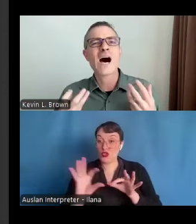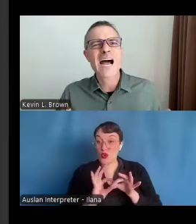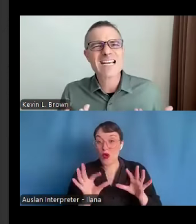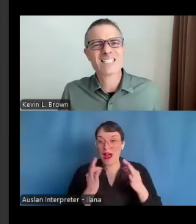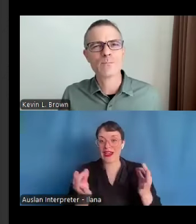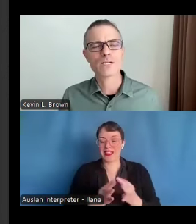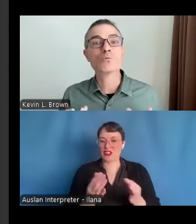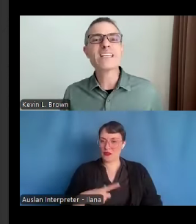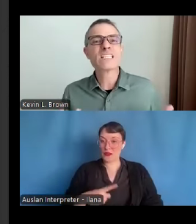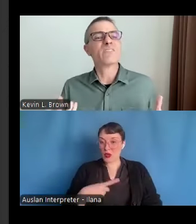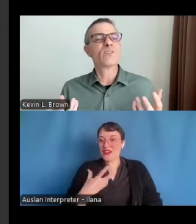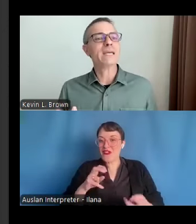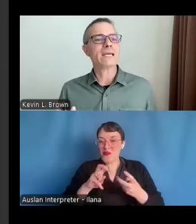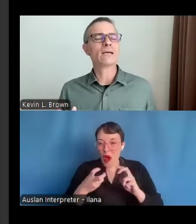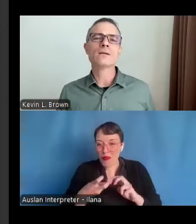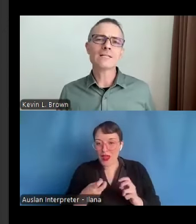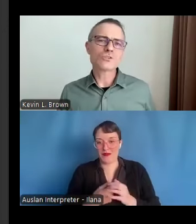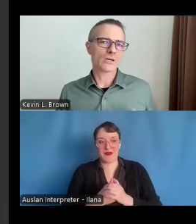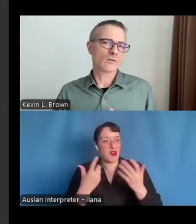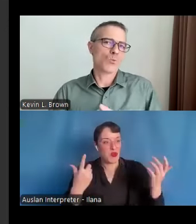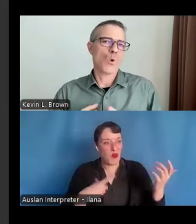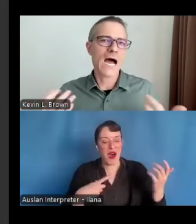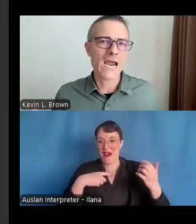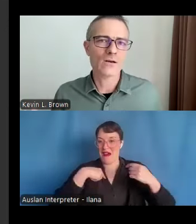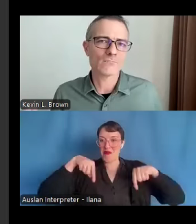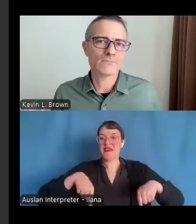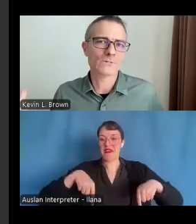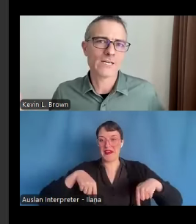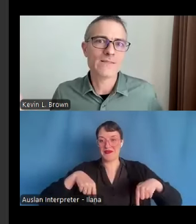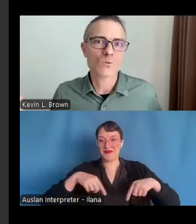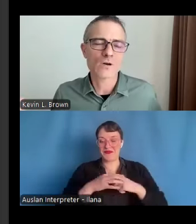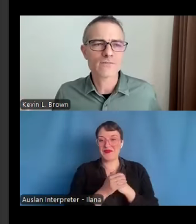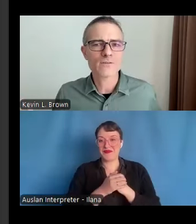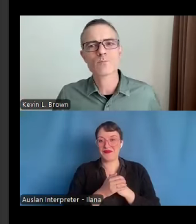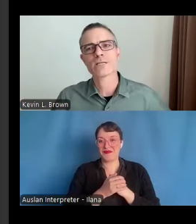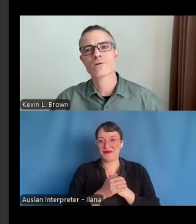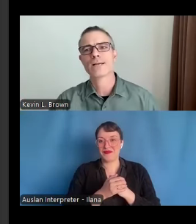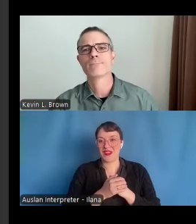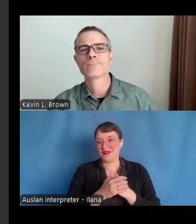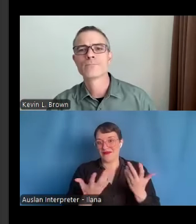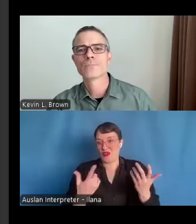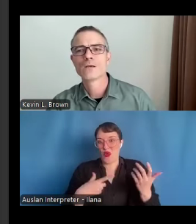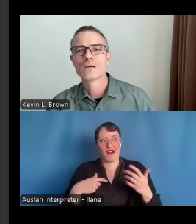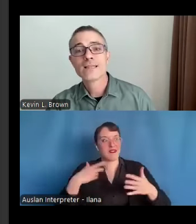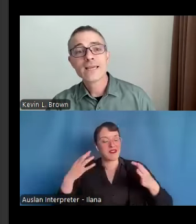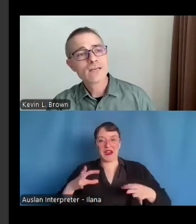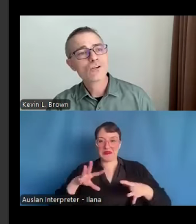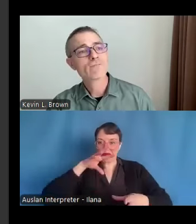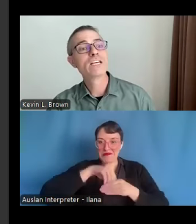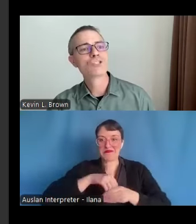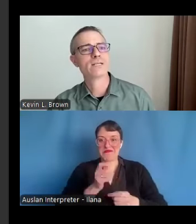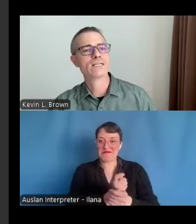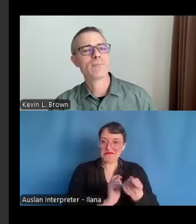or a why statement, a reason for being. That's generally why you're in this work in the first place, right? Then